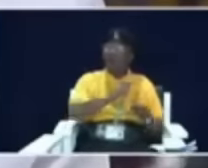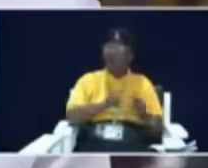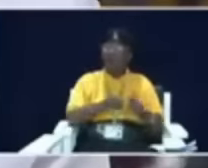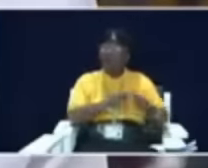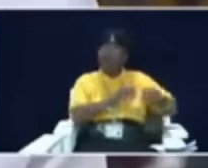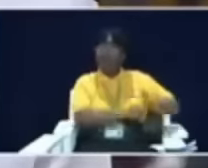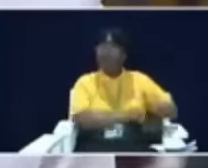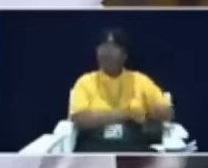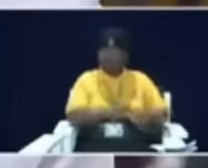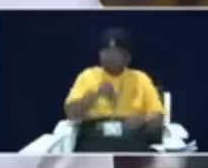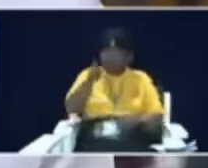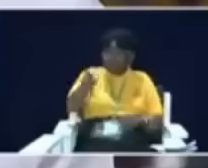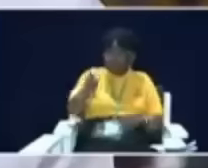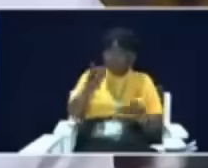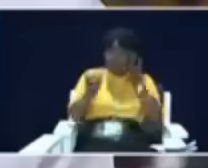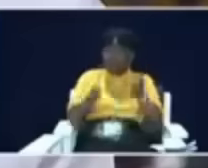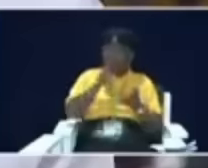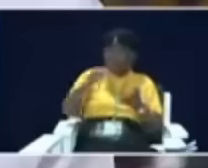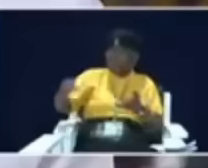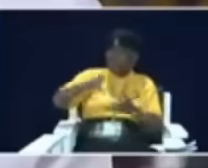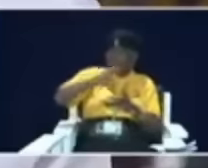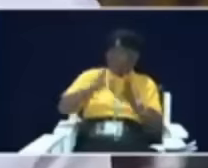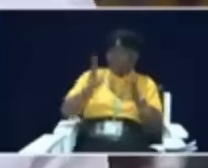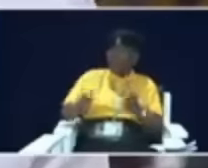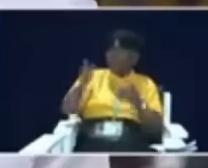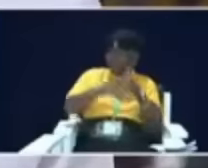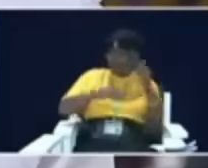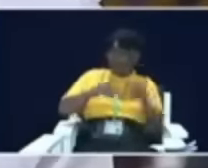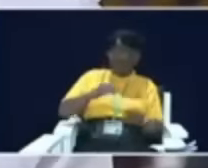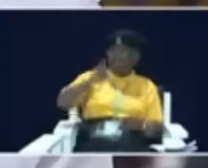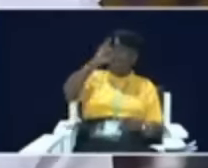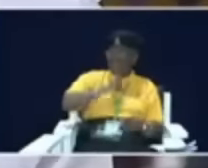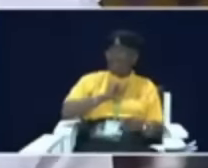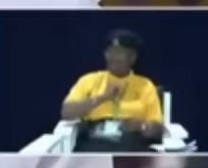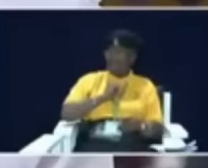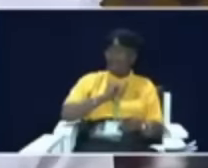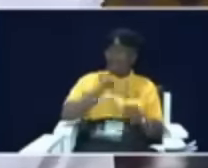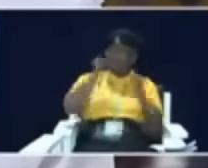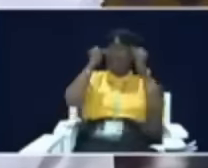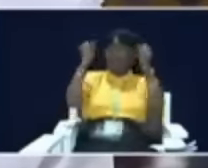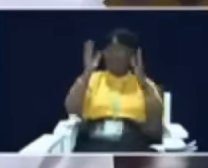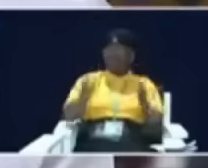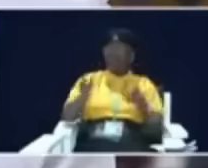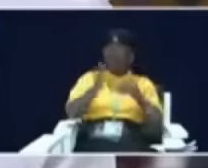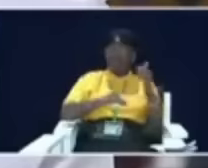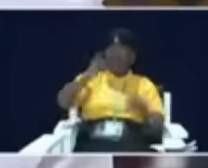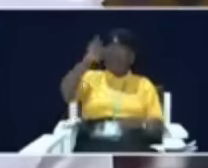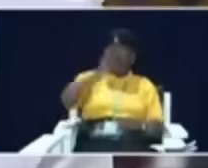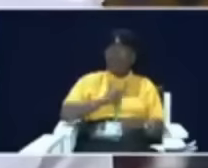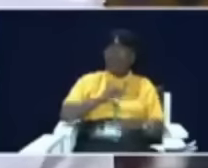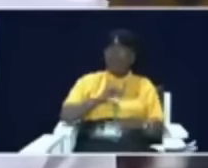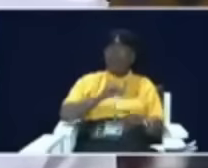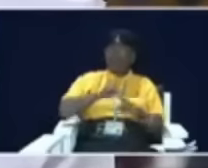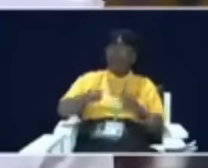you may be richer than I, you might be stronger than I, but this wall is